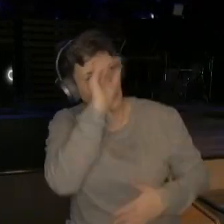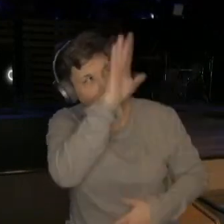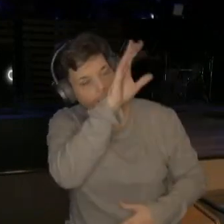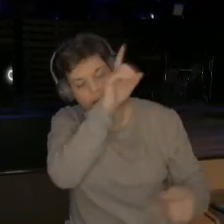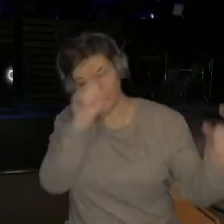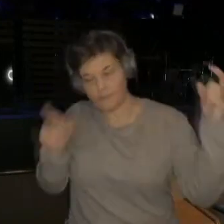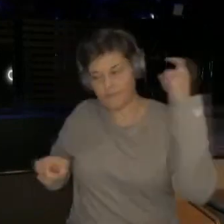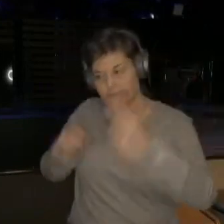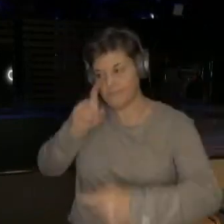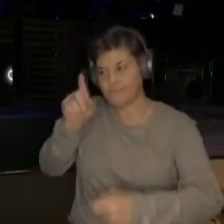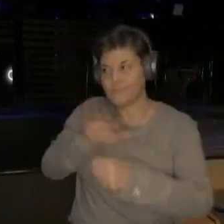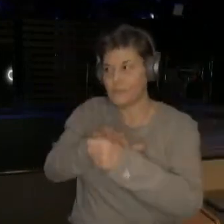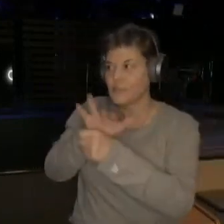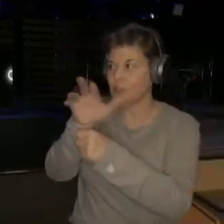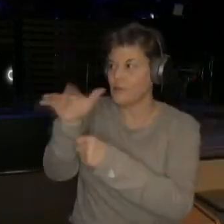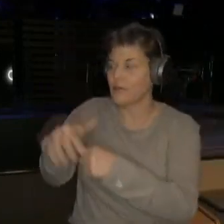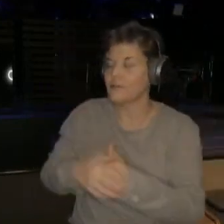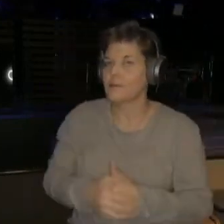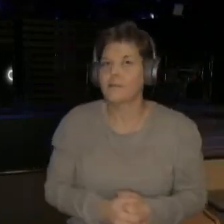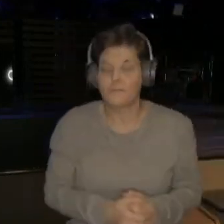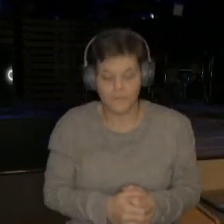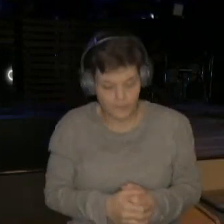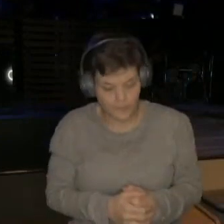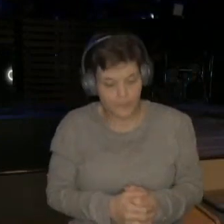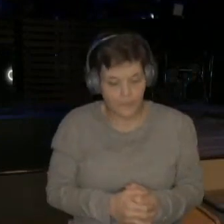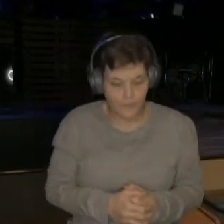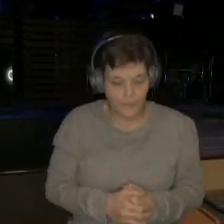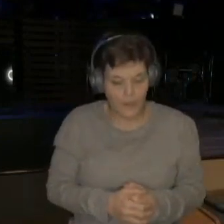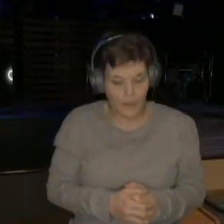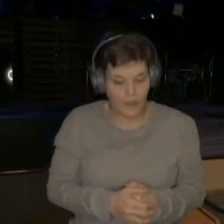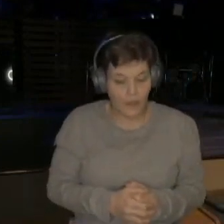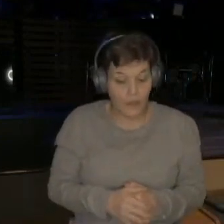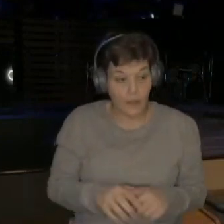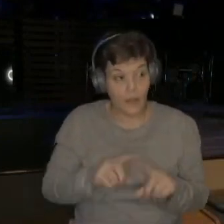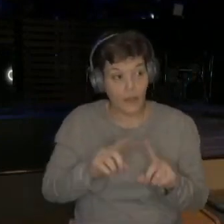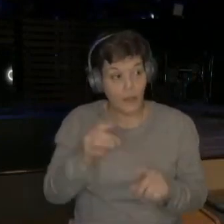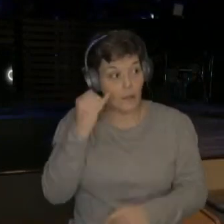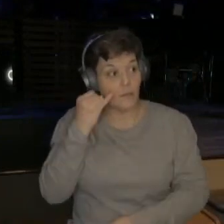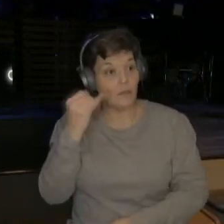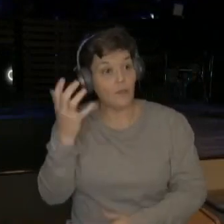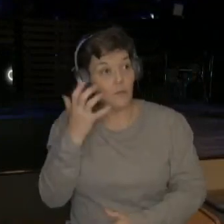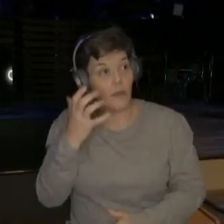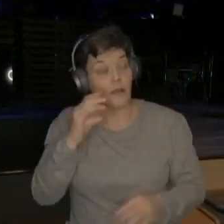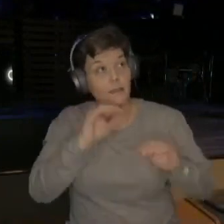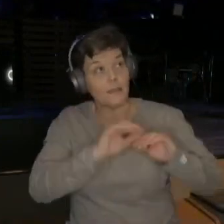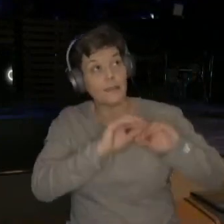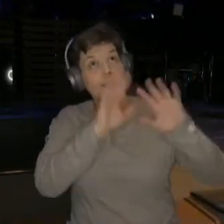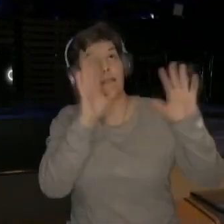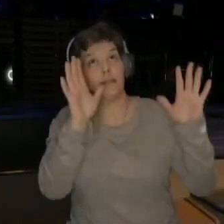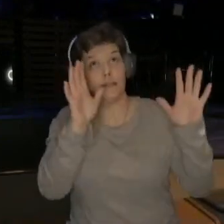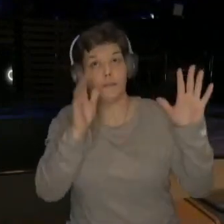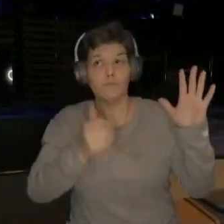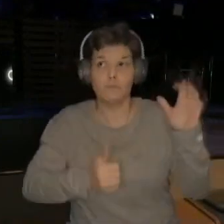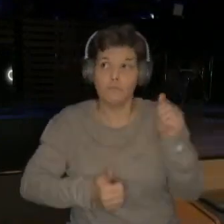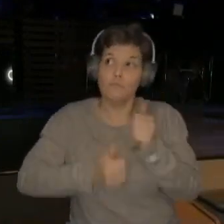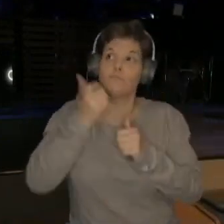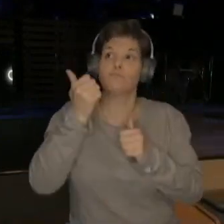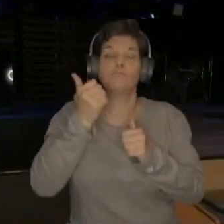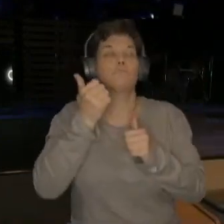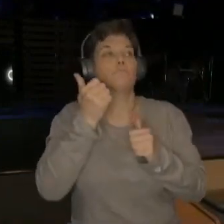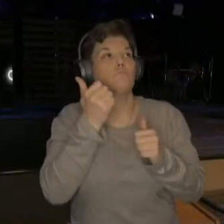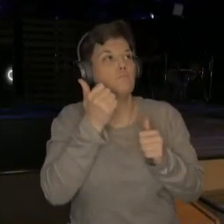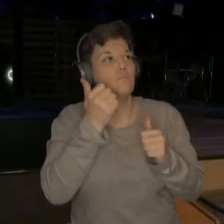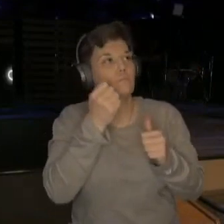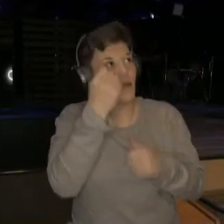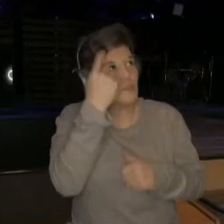However, if we want the most clear understanding of God, it's important to consider how Jesus presents